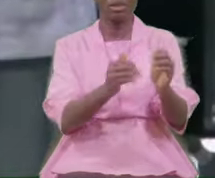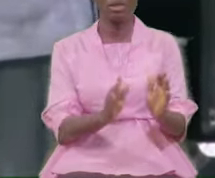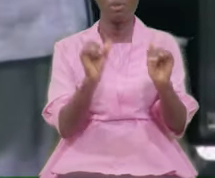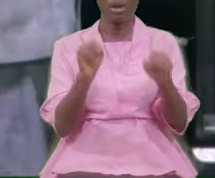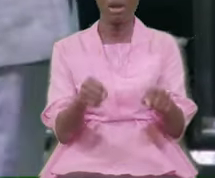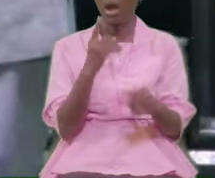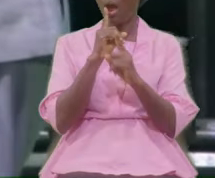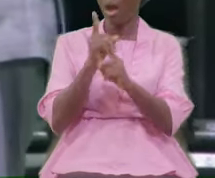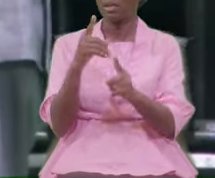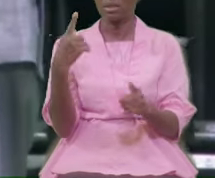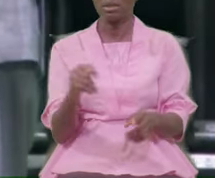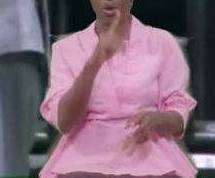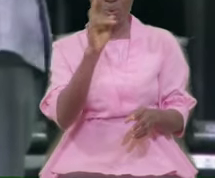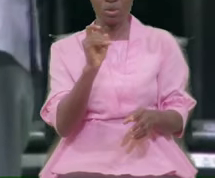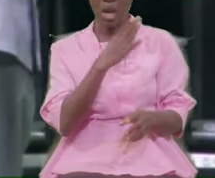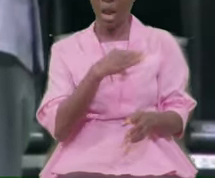the